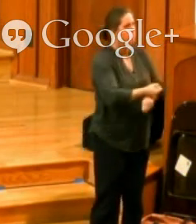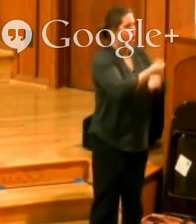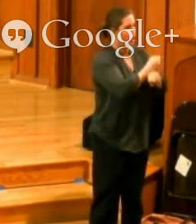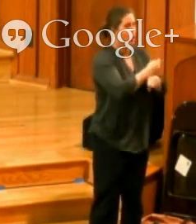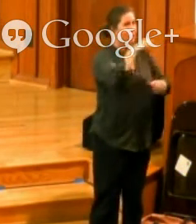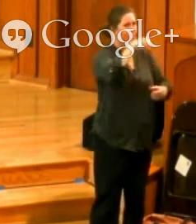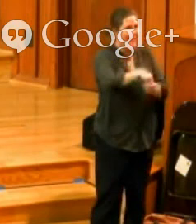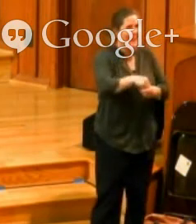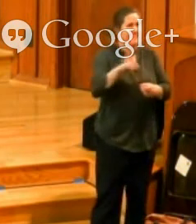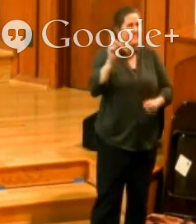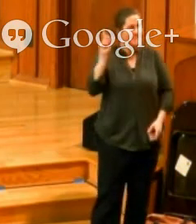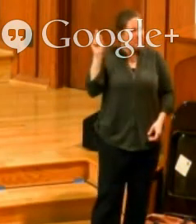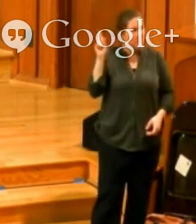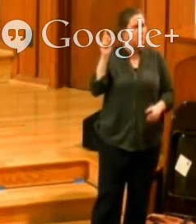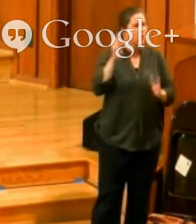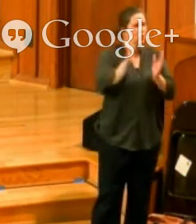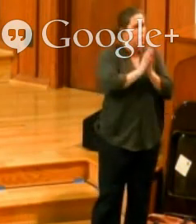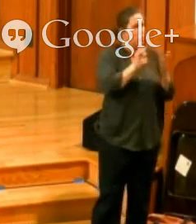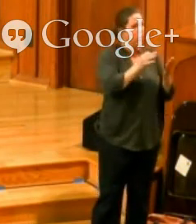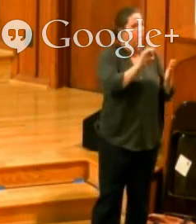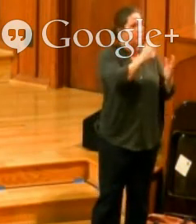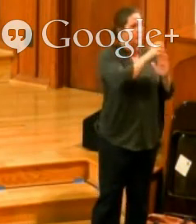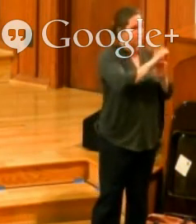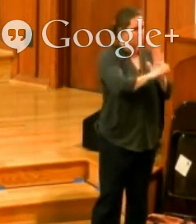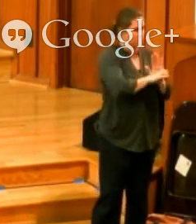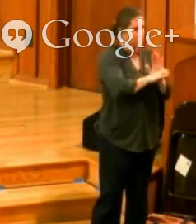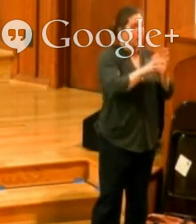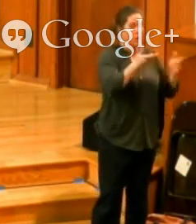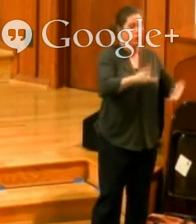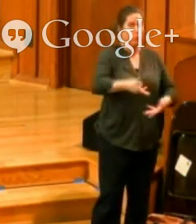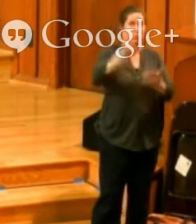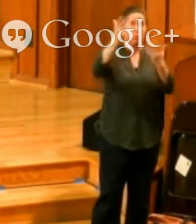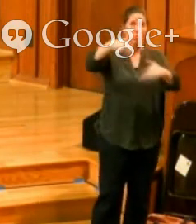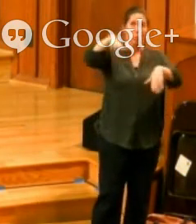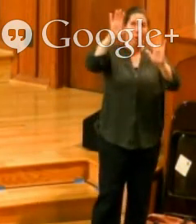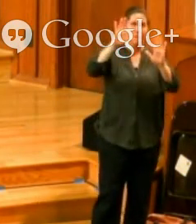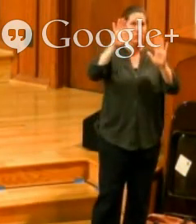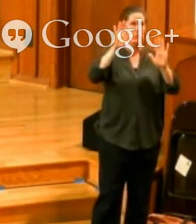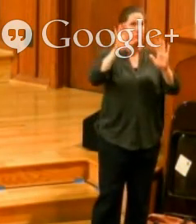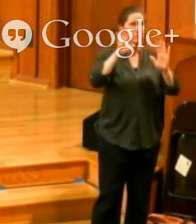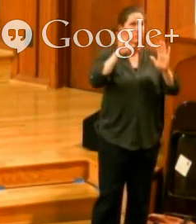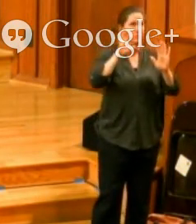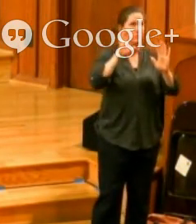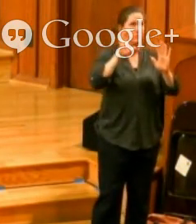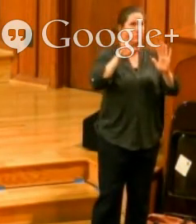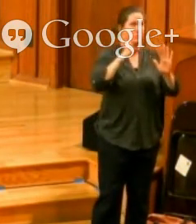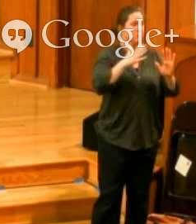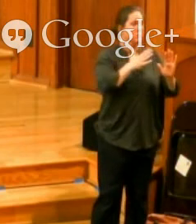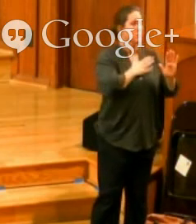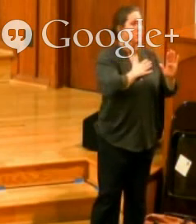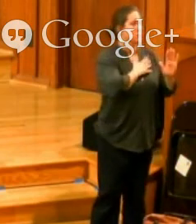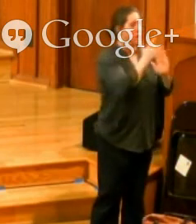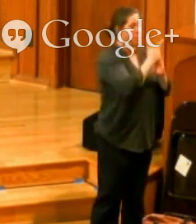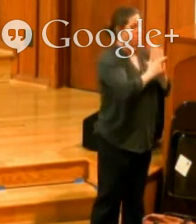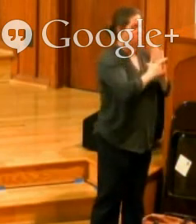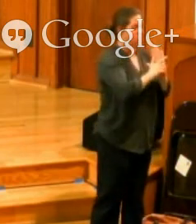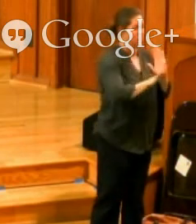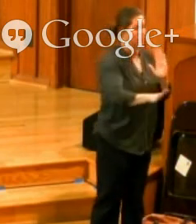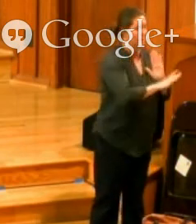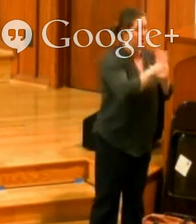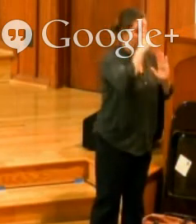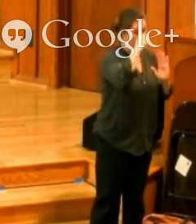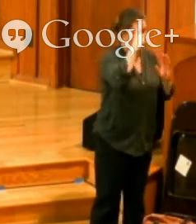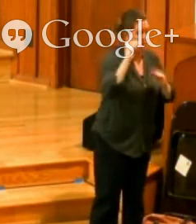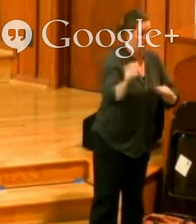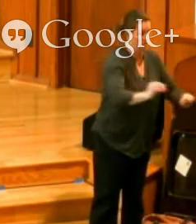Commandments. And the last one says to offer a sacrifice, and that's pointing to Jesus. Hebrews chapter 8, verse 10 says, I will put my laws in their mind and write them in their hearts, and I